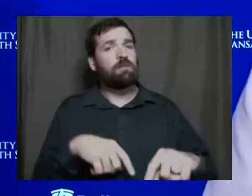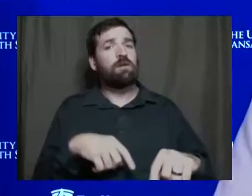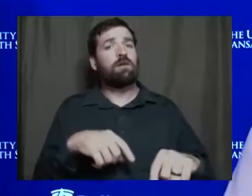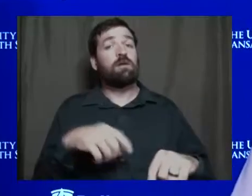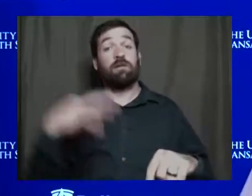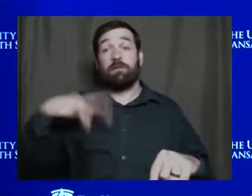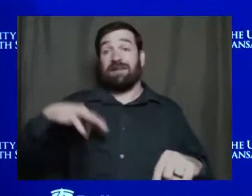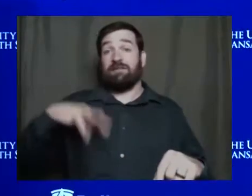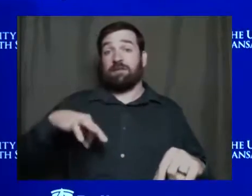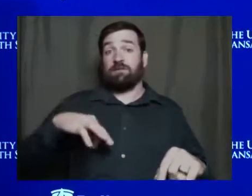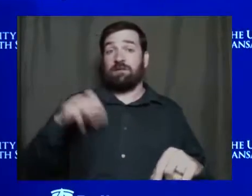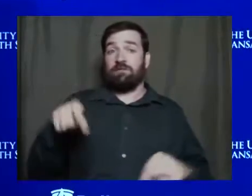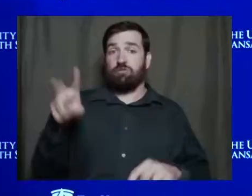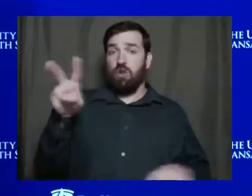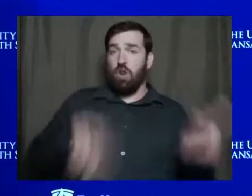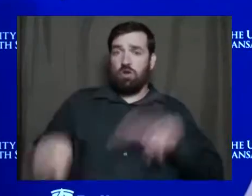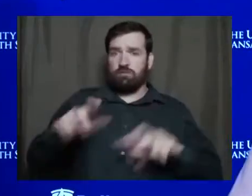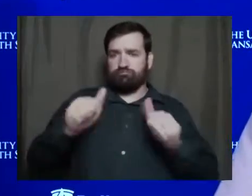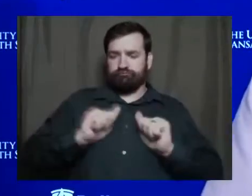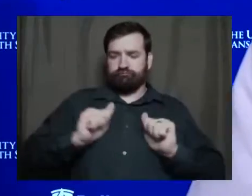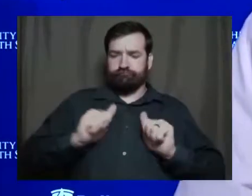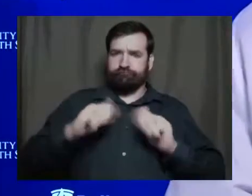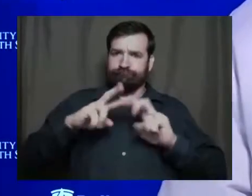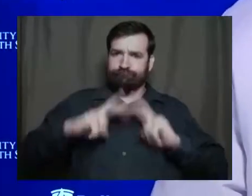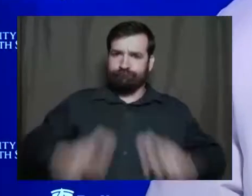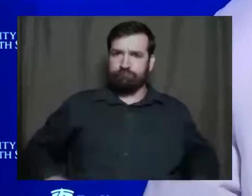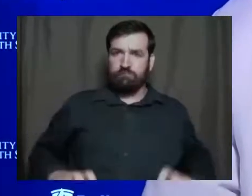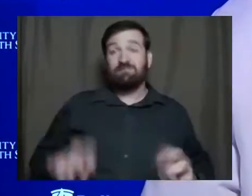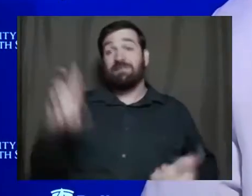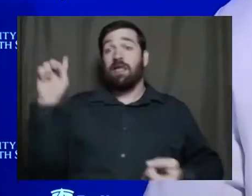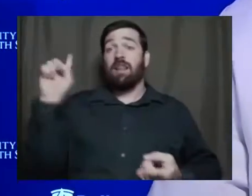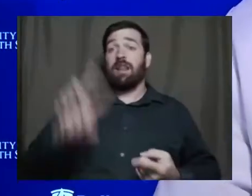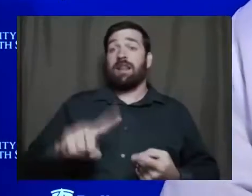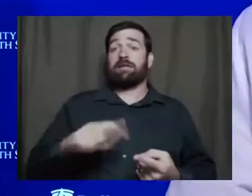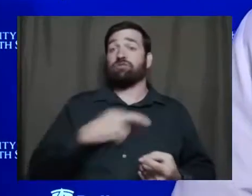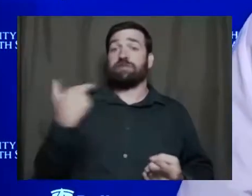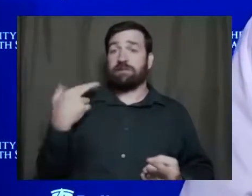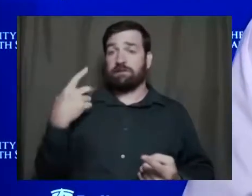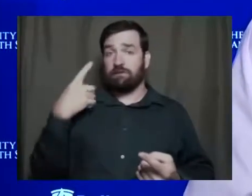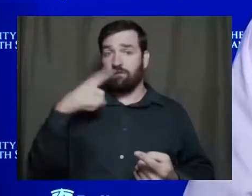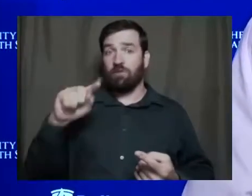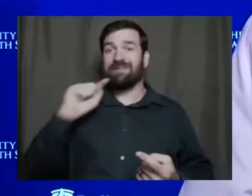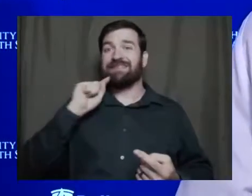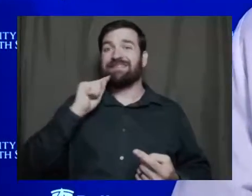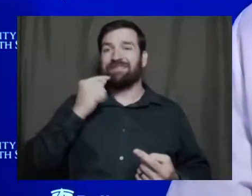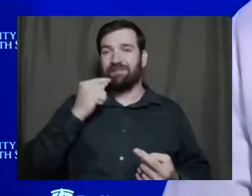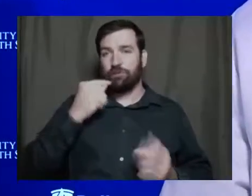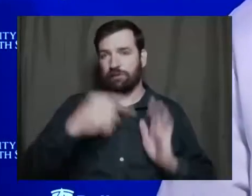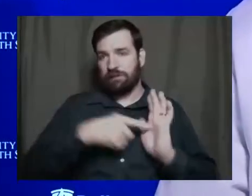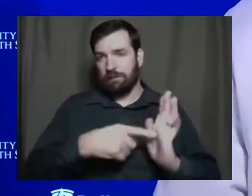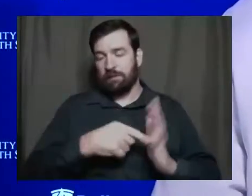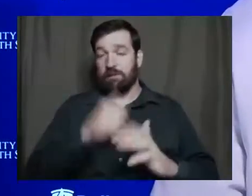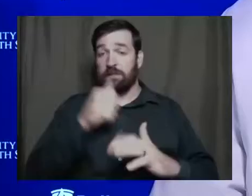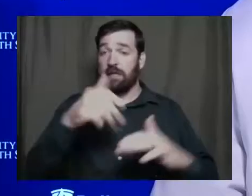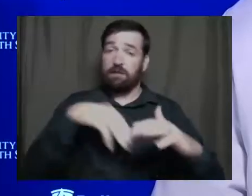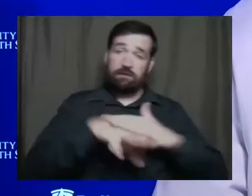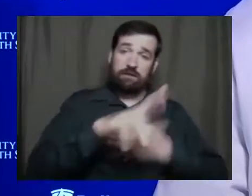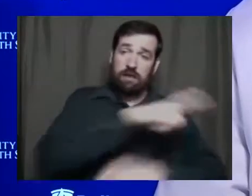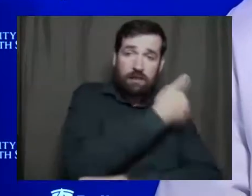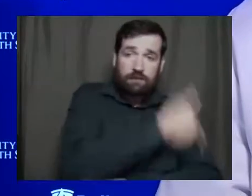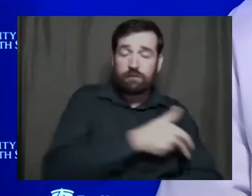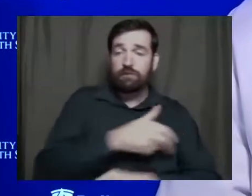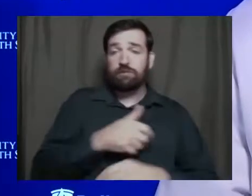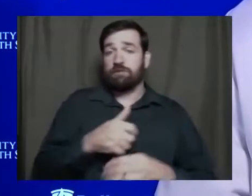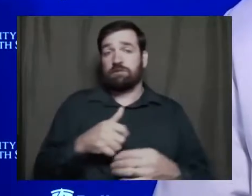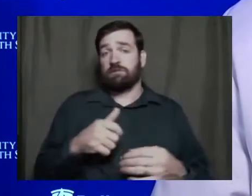yourself individually. Just like you said, you're going to be at less risk of having those symptoms enough to go to the hospital or get you in